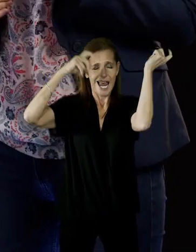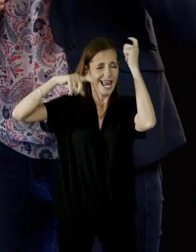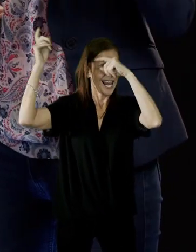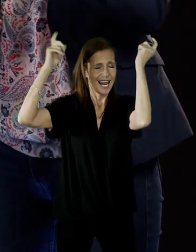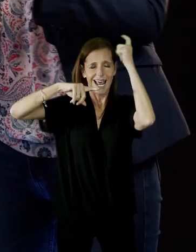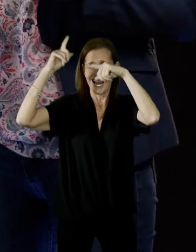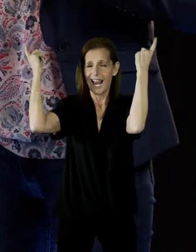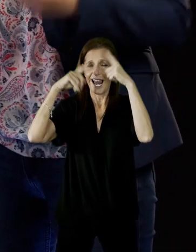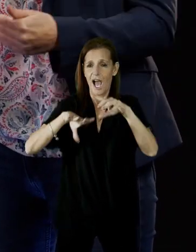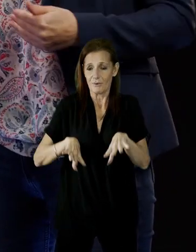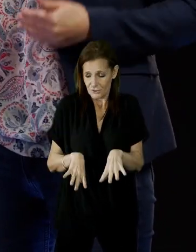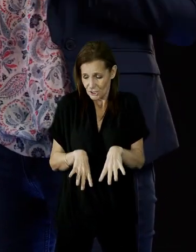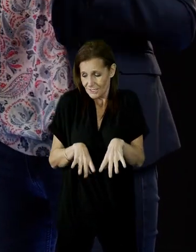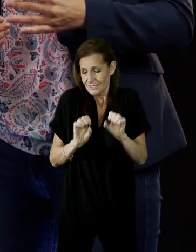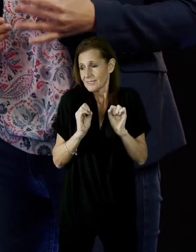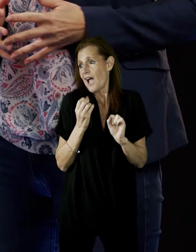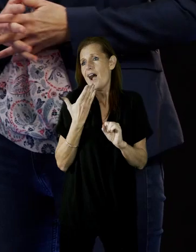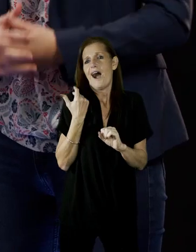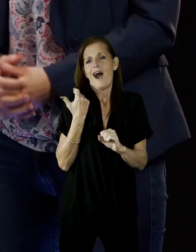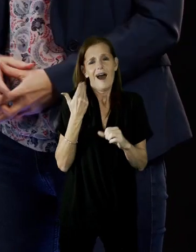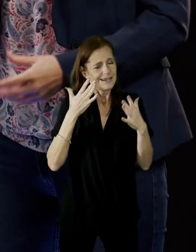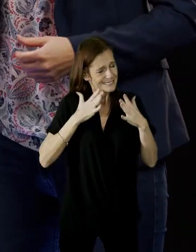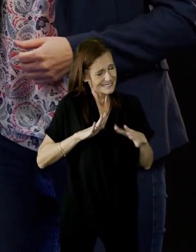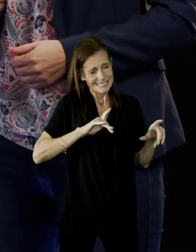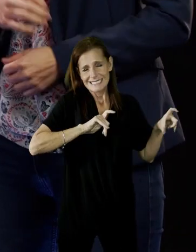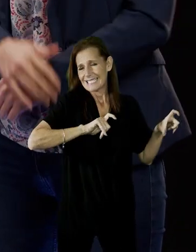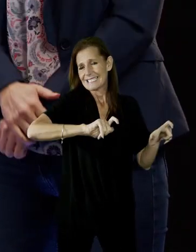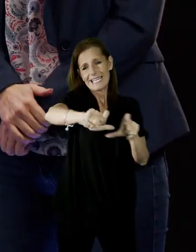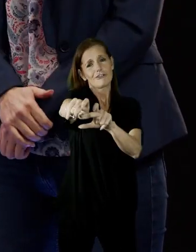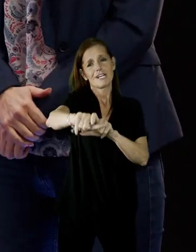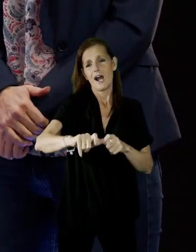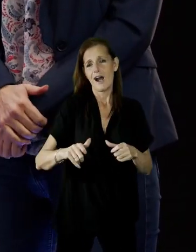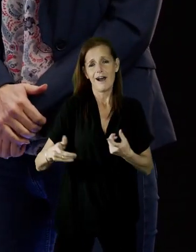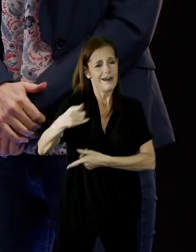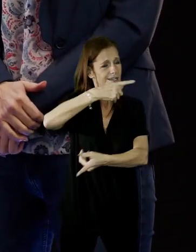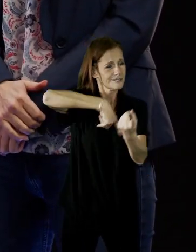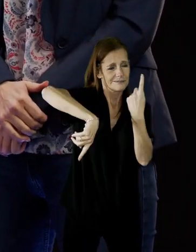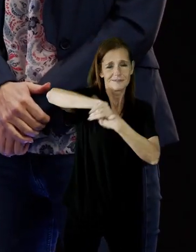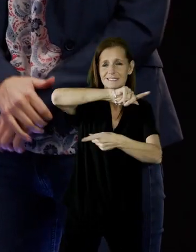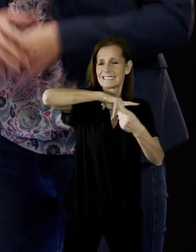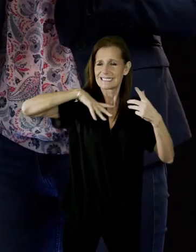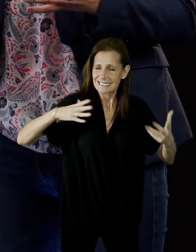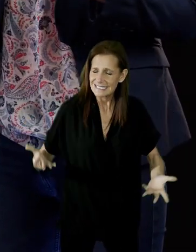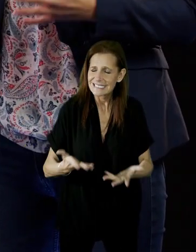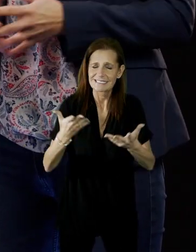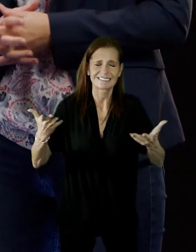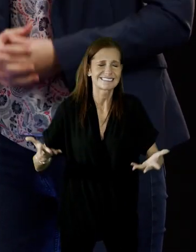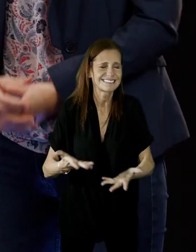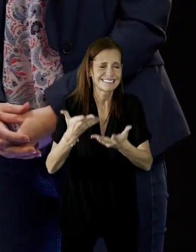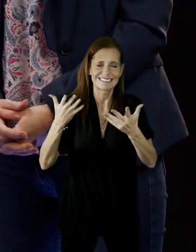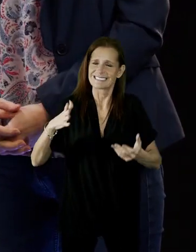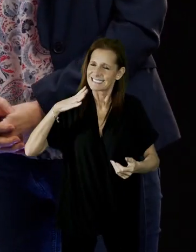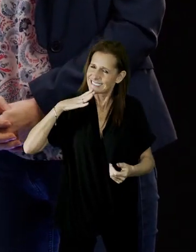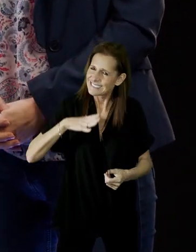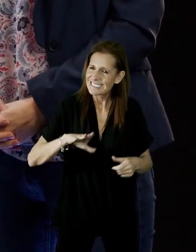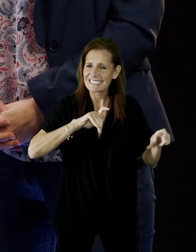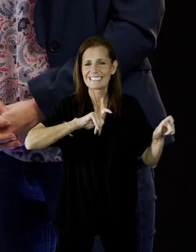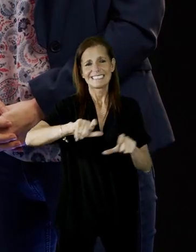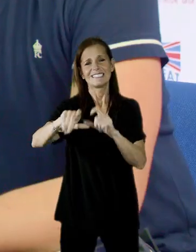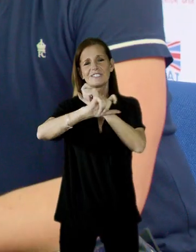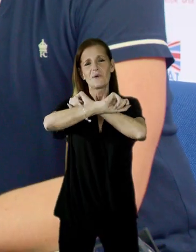made a start, and it needs to carry on. Everyone just needs to do their bit and really push this now and continue to raise awareness.